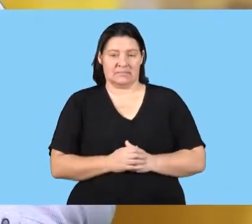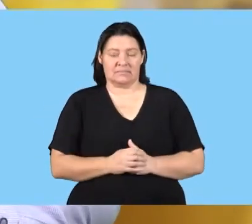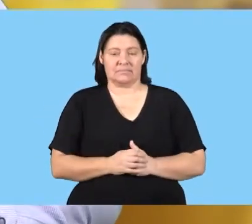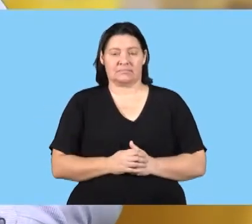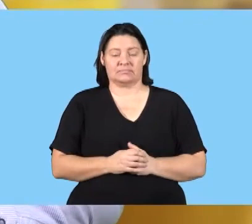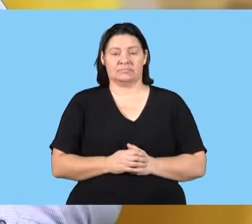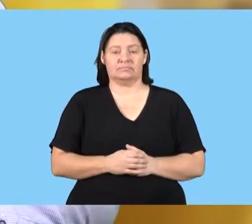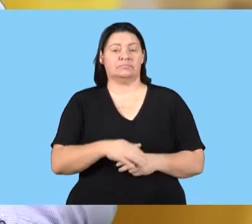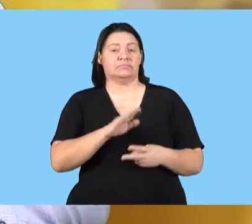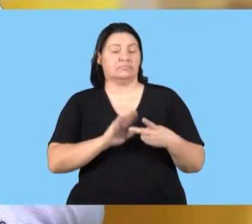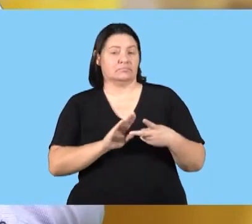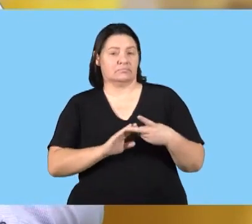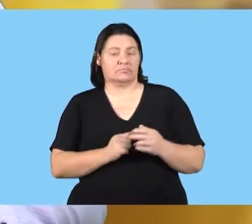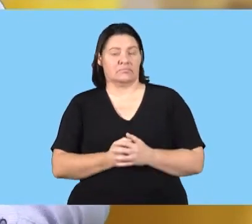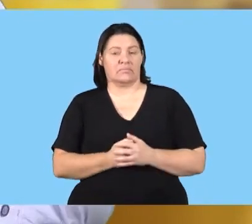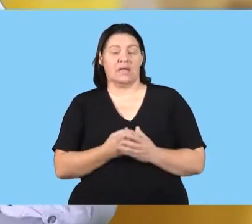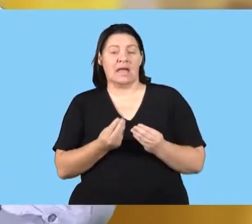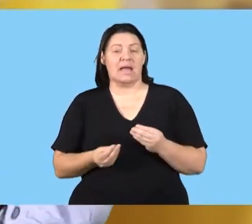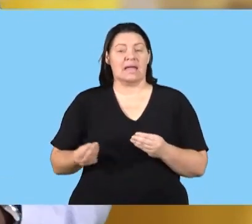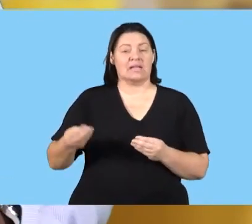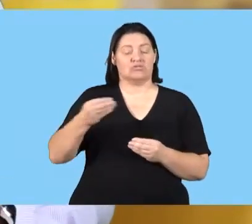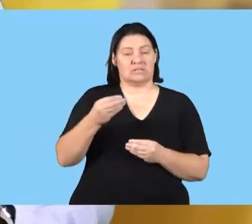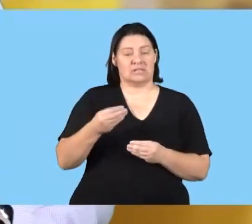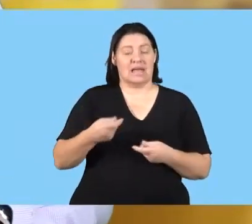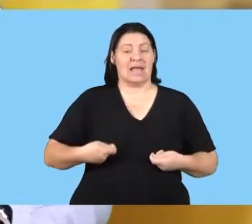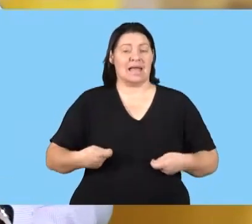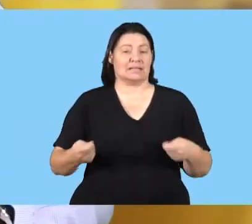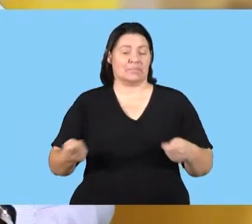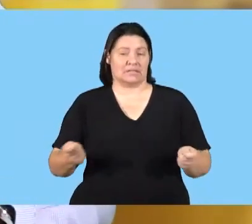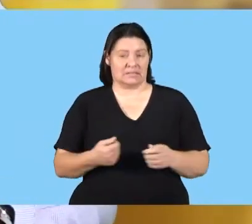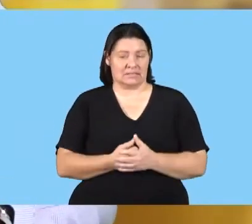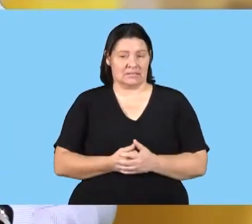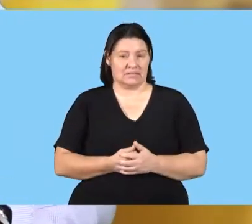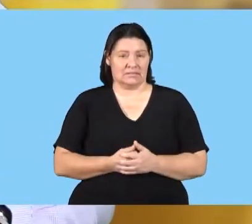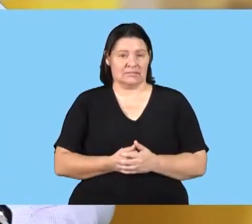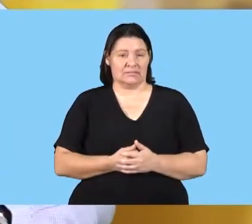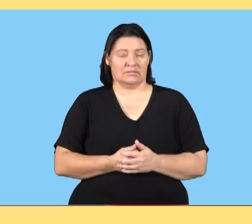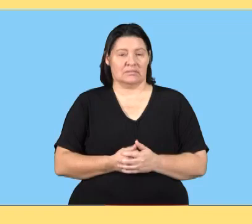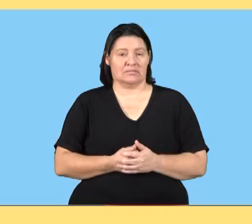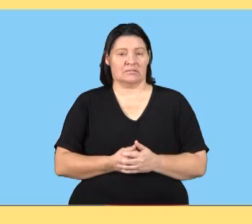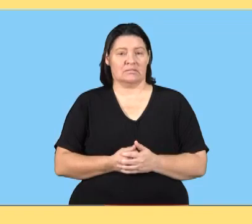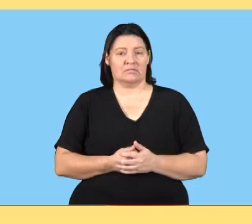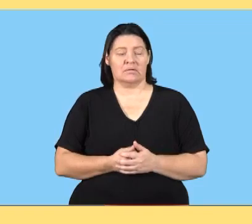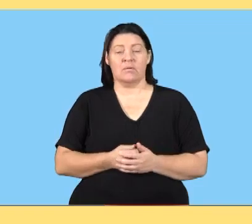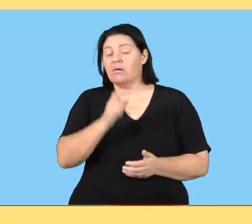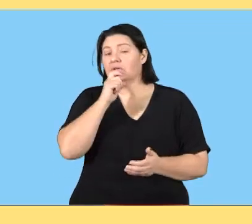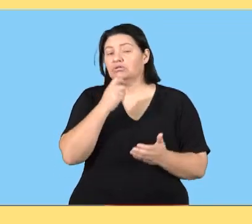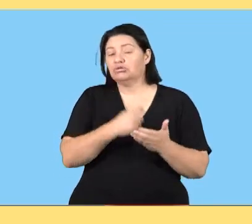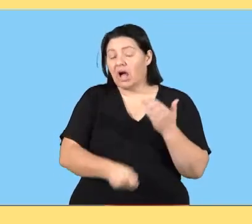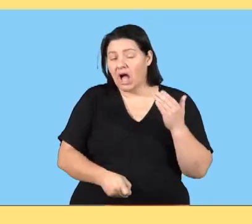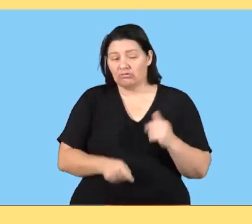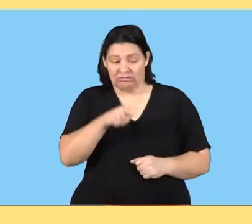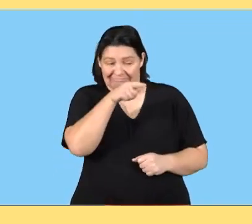business. And the next one is interest expense. Interest expense